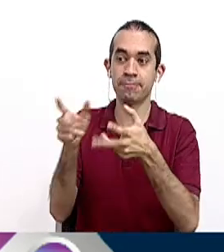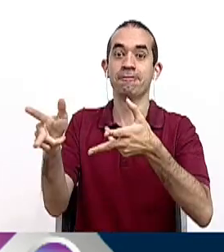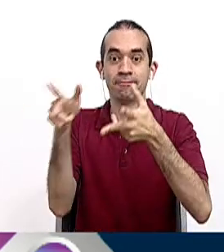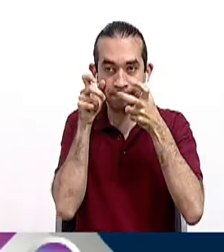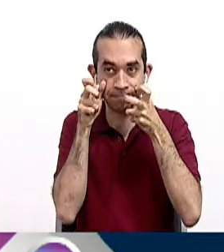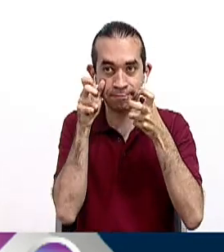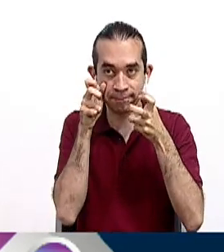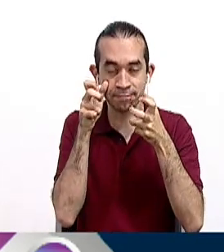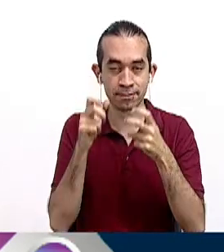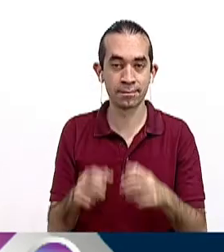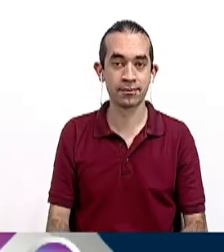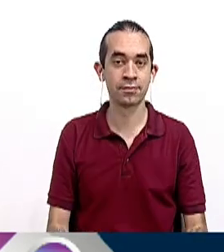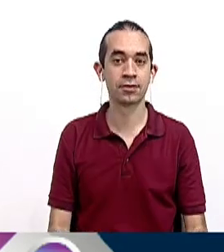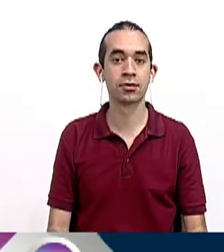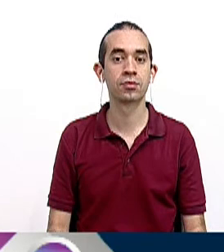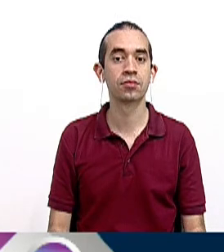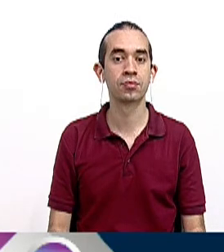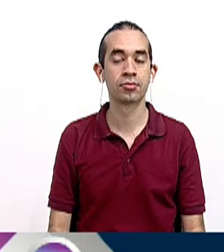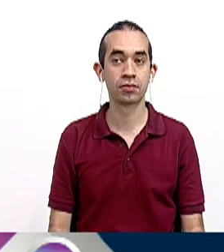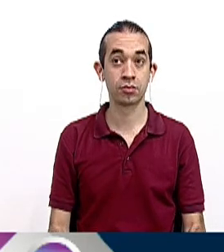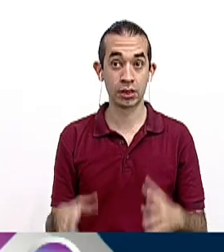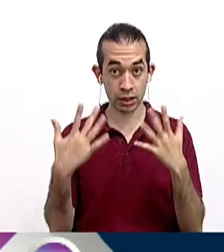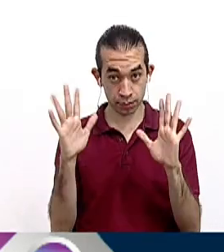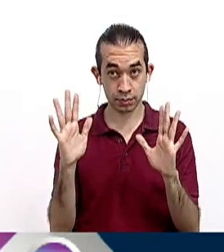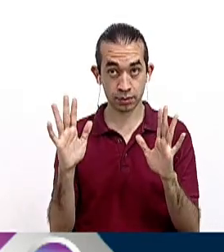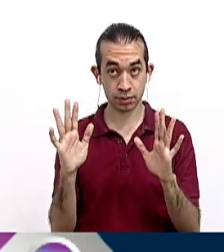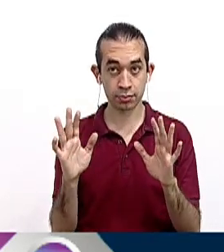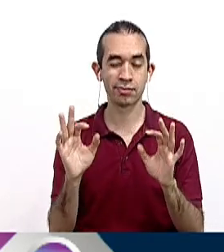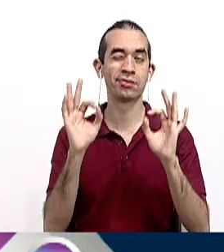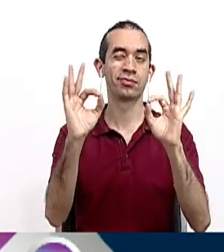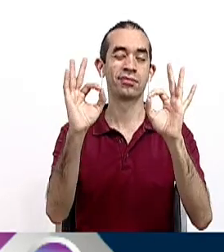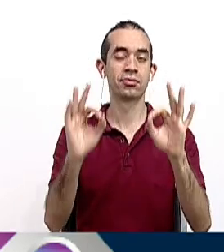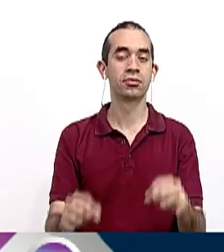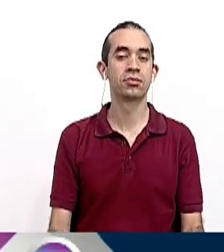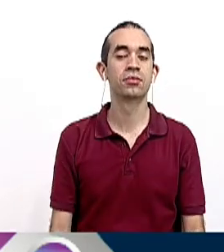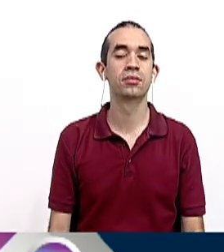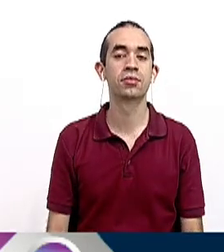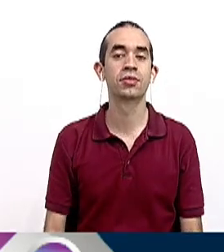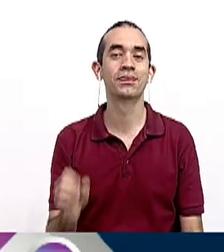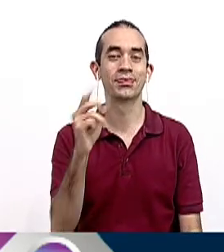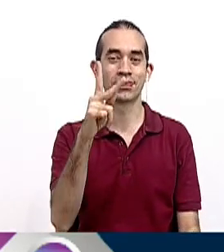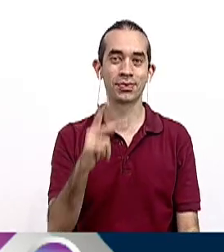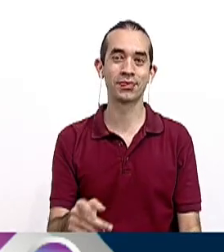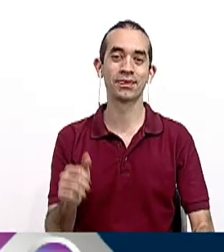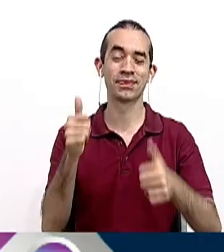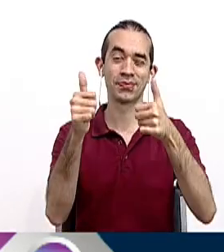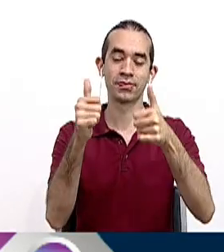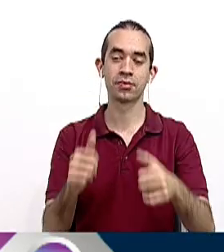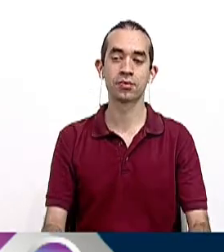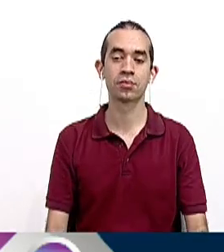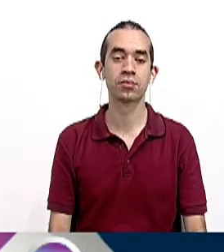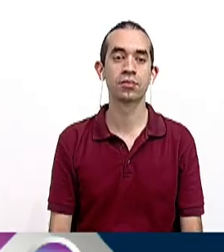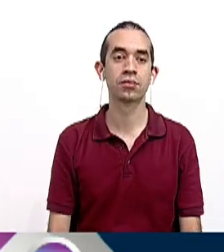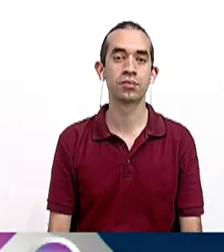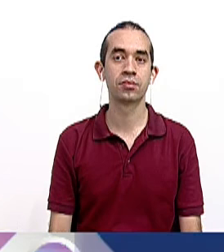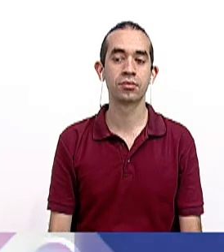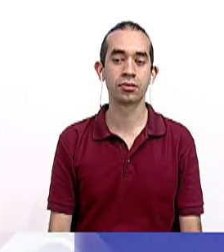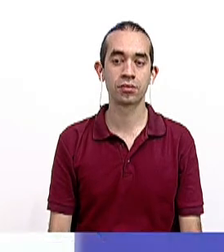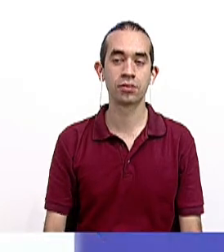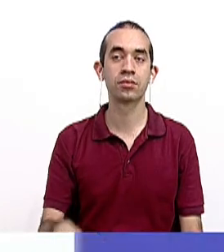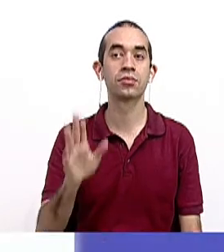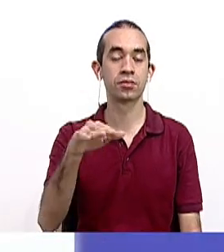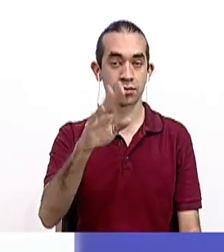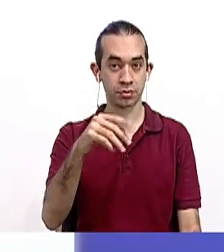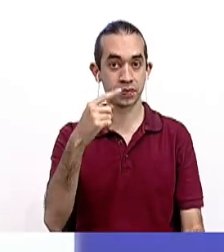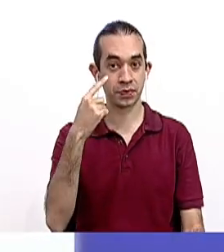on Sandra Kaufman's life. Did you do it? Yes, right? Okay, very good. So now,